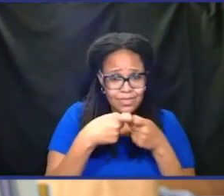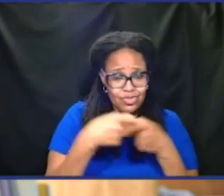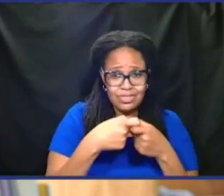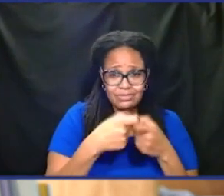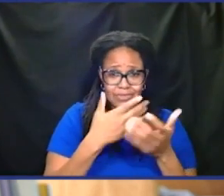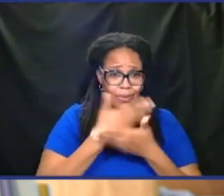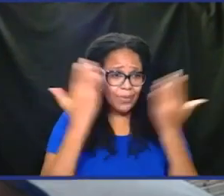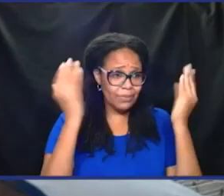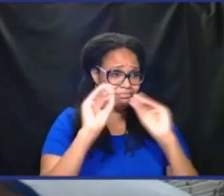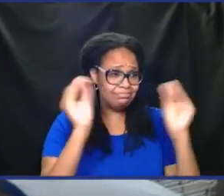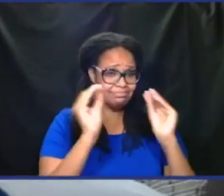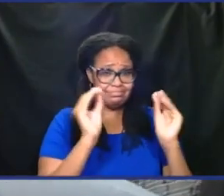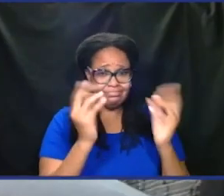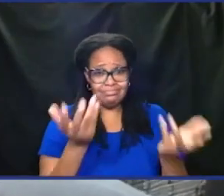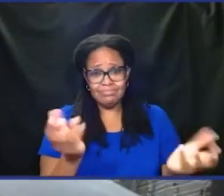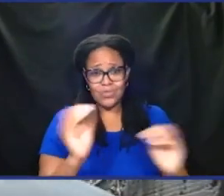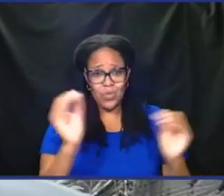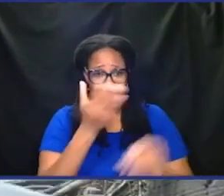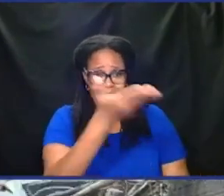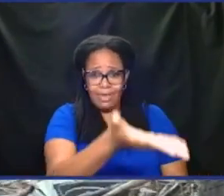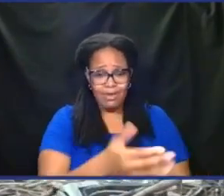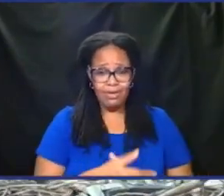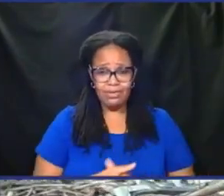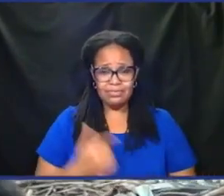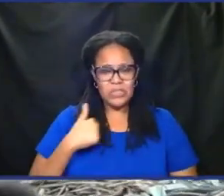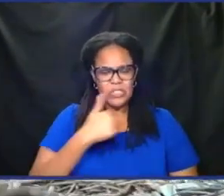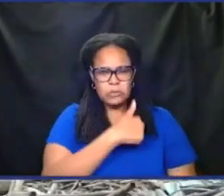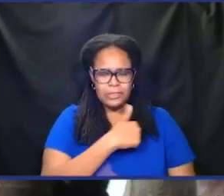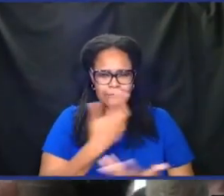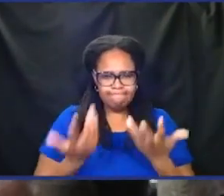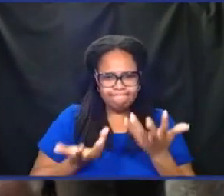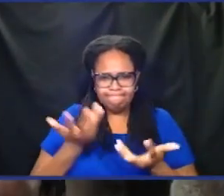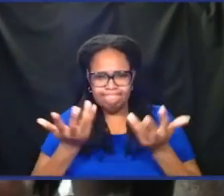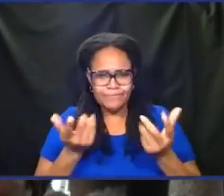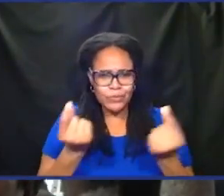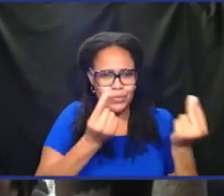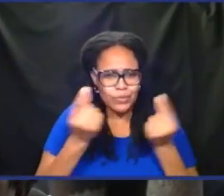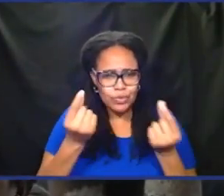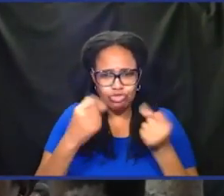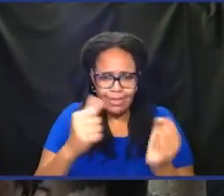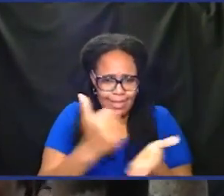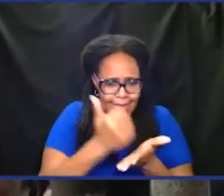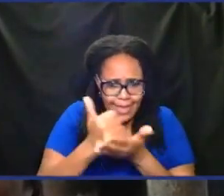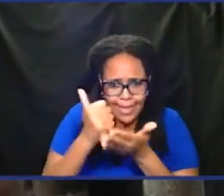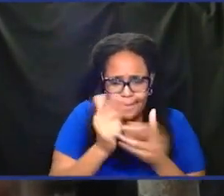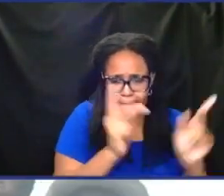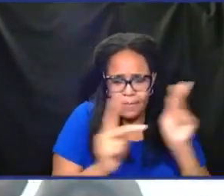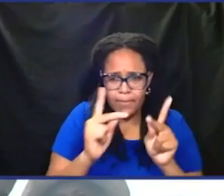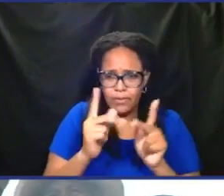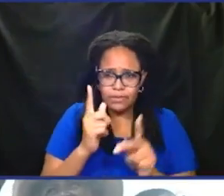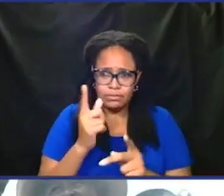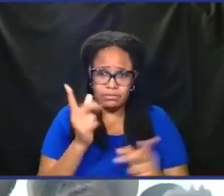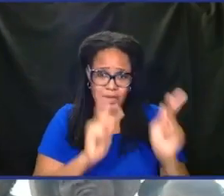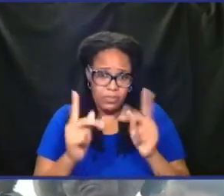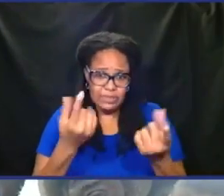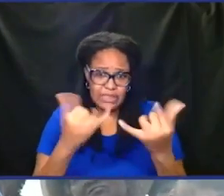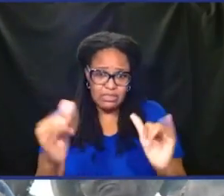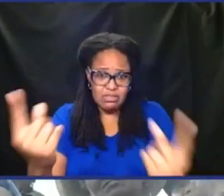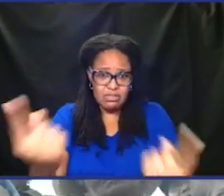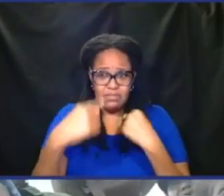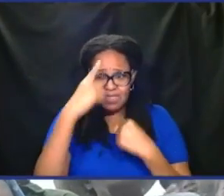nothing. Nobody's in there. So we tried to help some of the people that were coming because they were asking